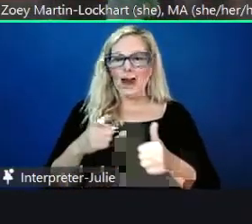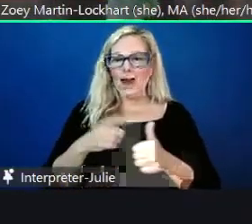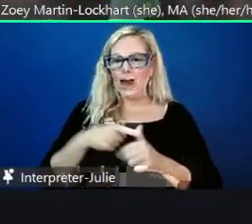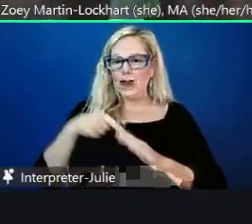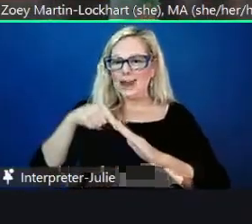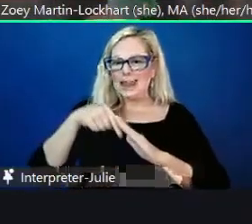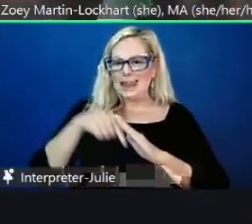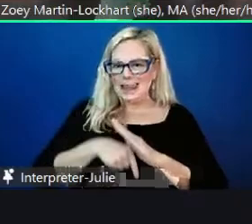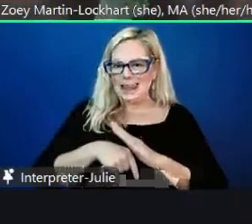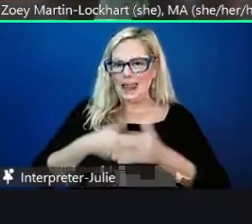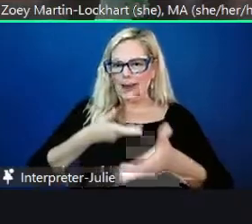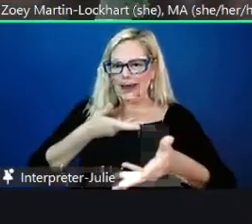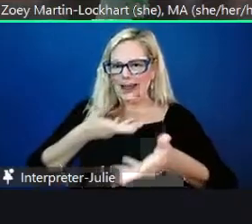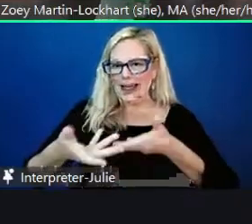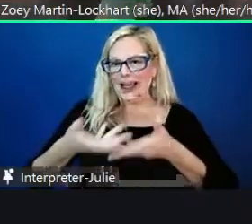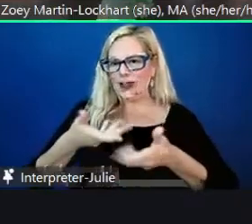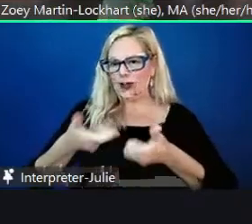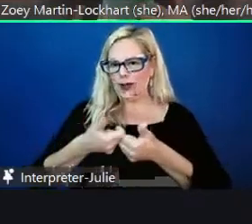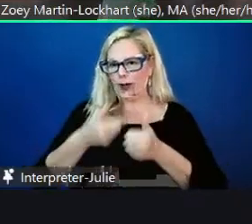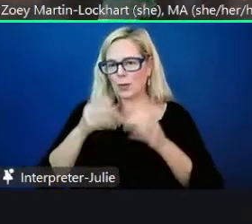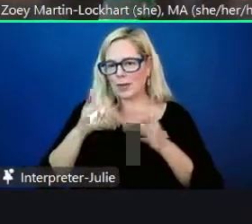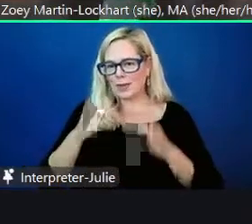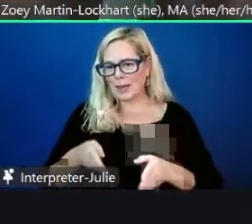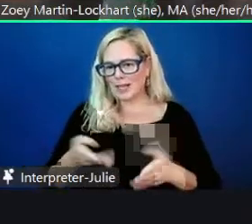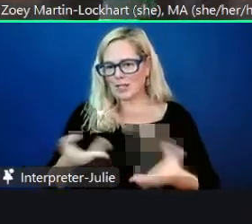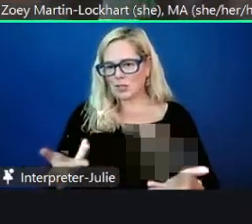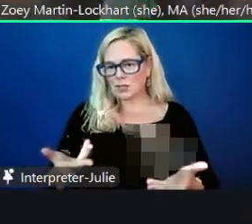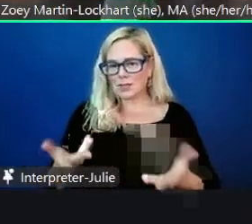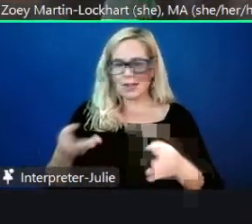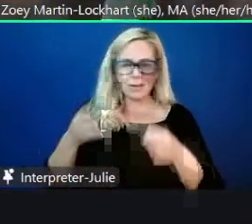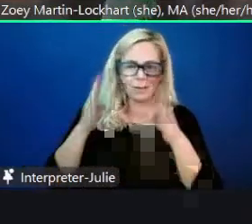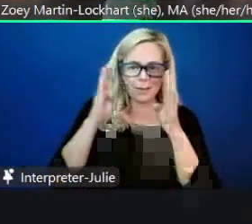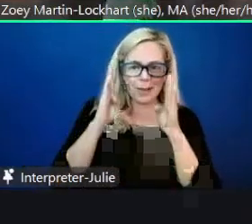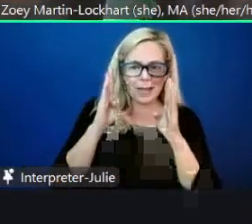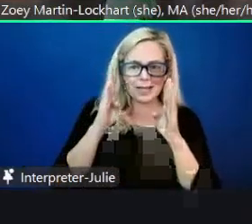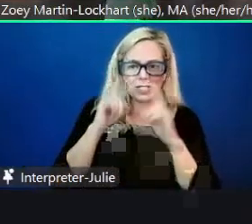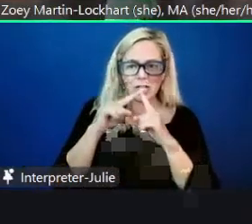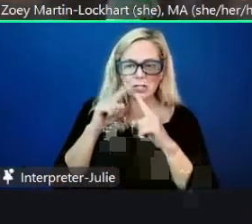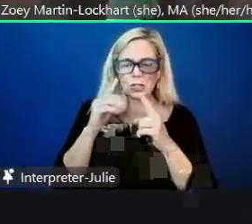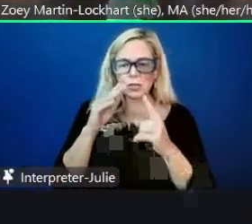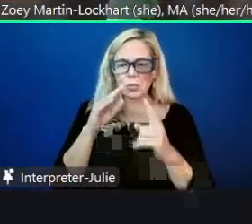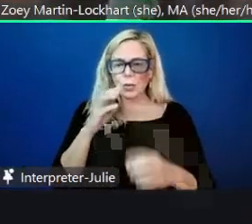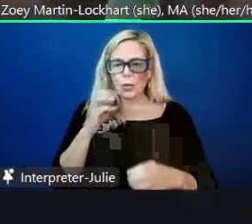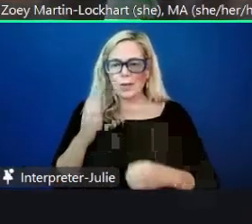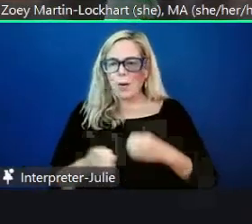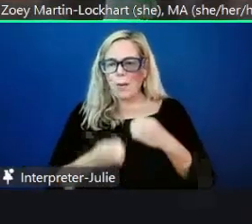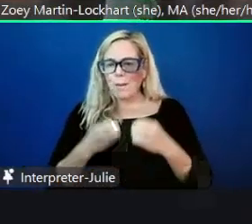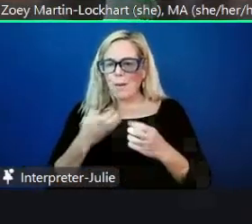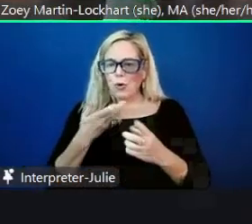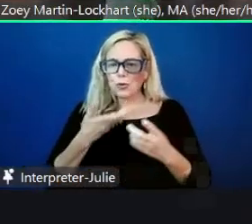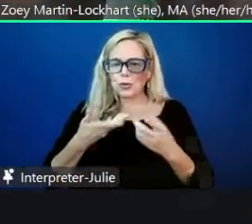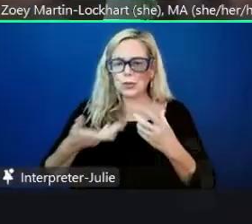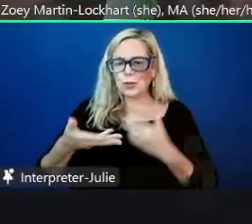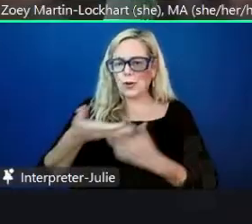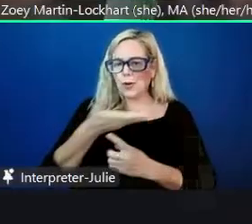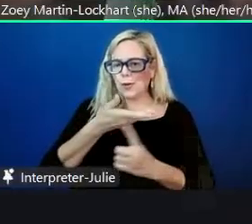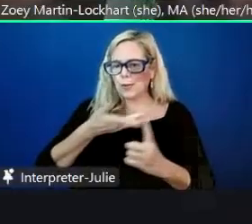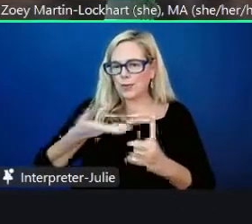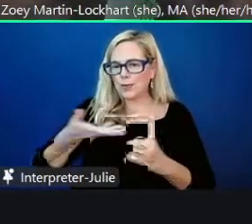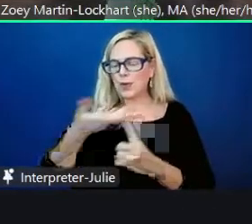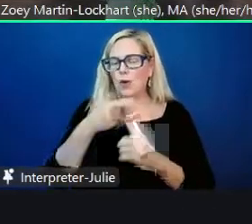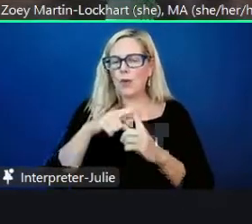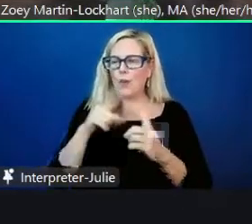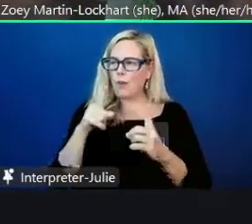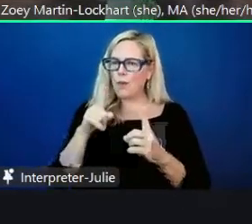using methods and practices like paying attention to the emotional dimension of care, or enacting deliberate care